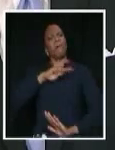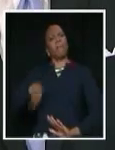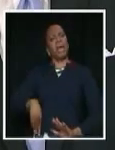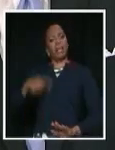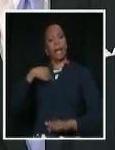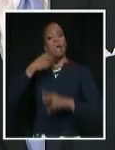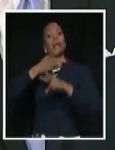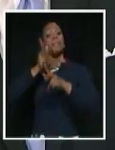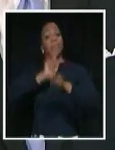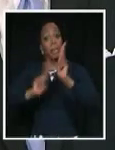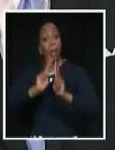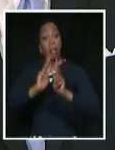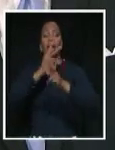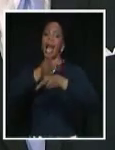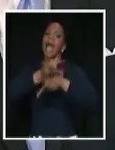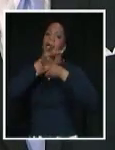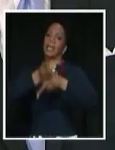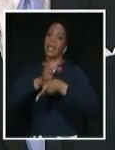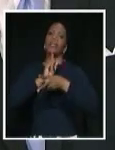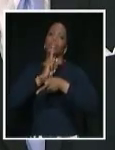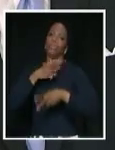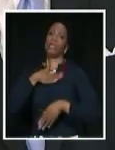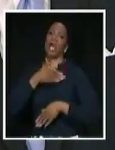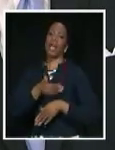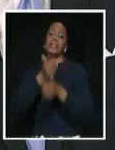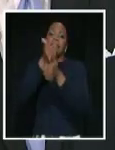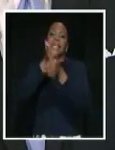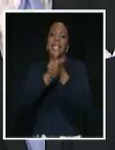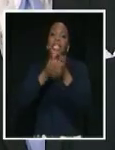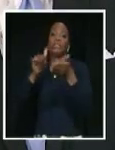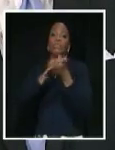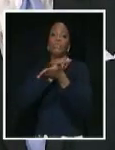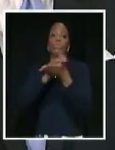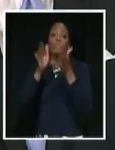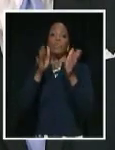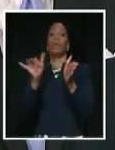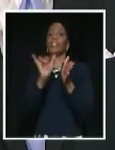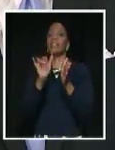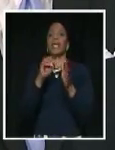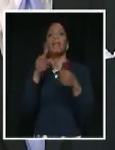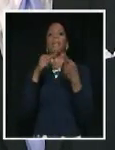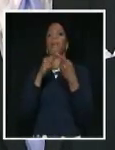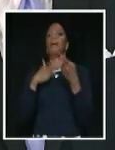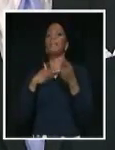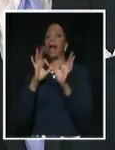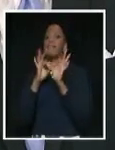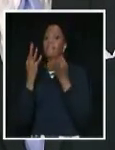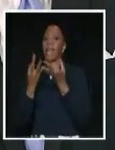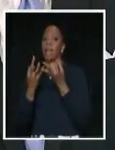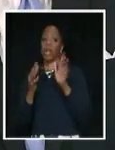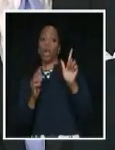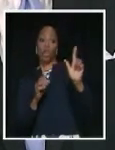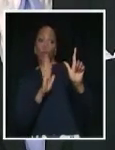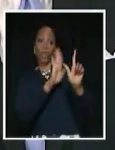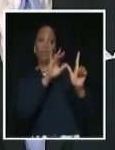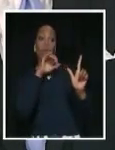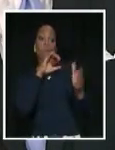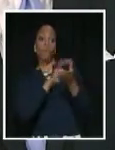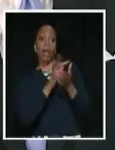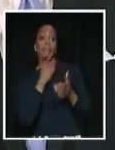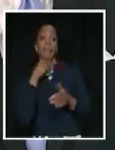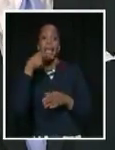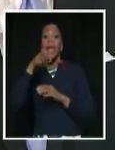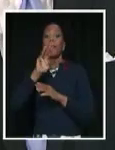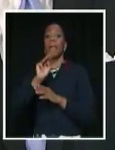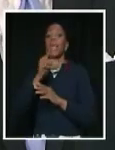care about people, that I really, truly care about every kind of New Yorker, the same way I care about my own family. Mr. Lhota, what would your wife say? Tamara would say